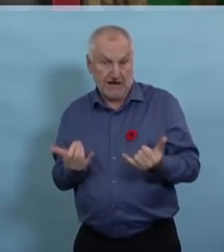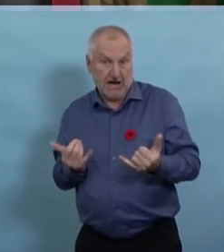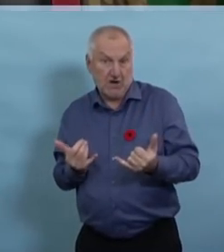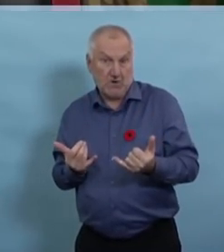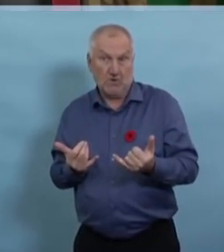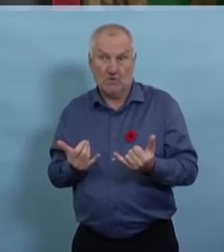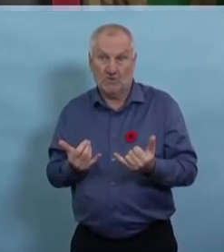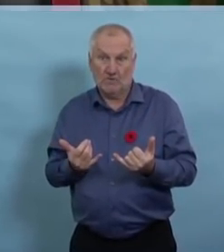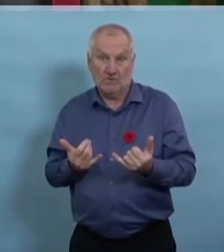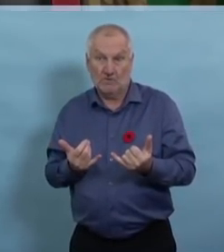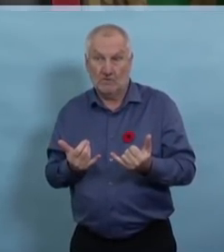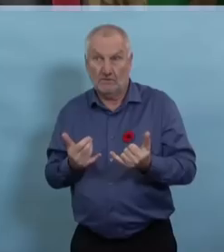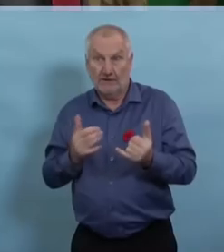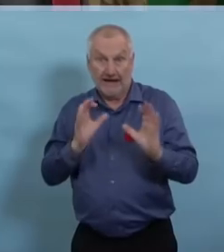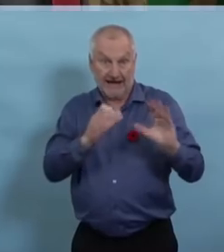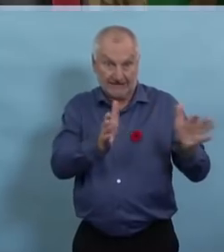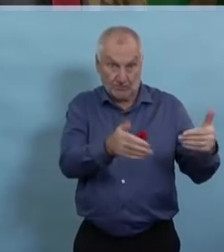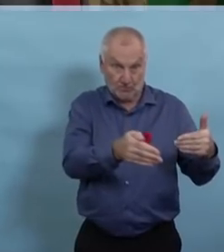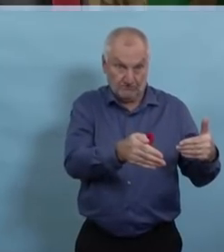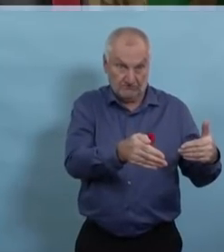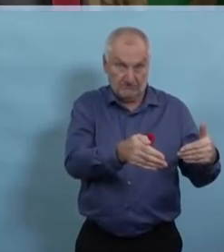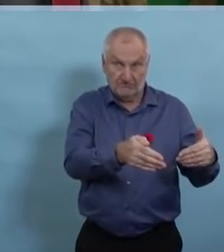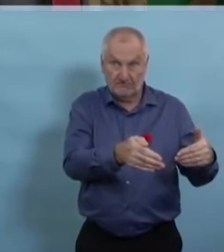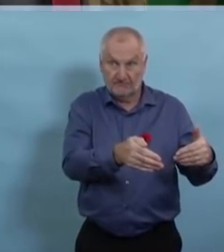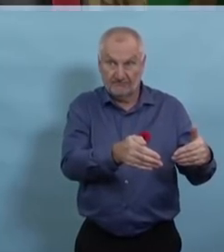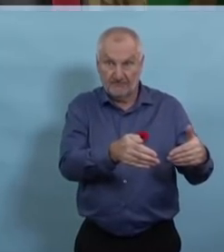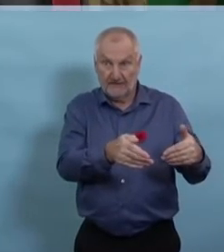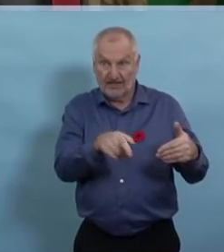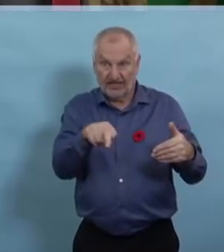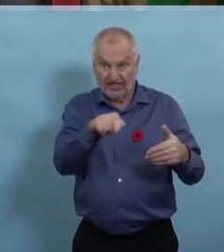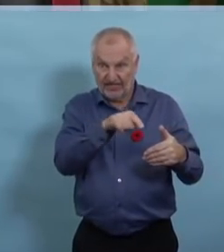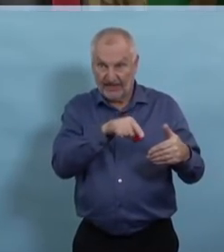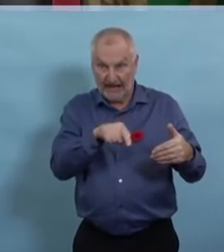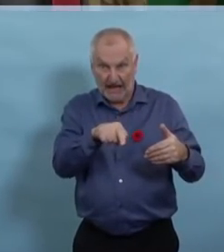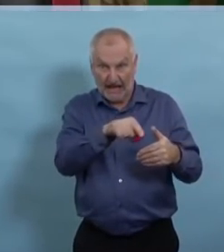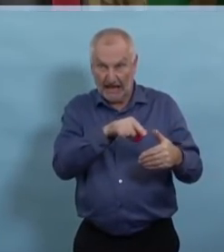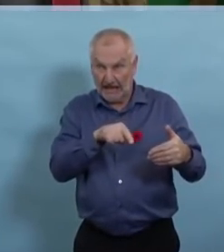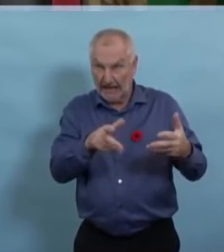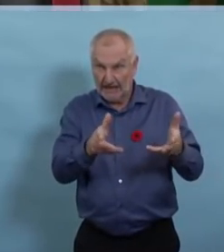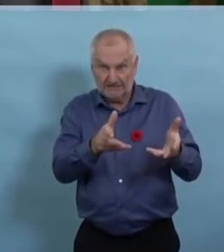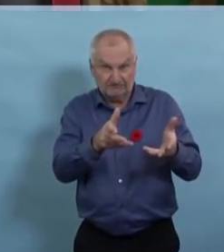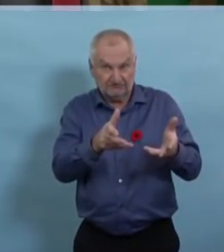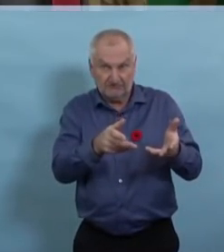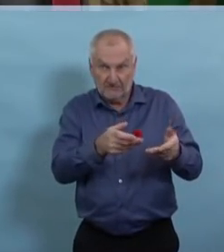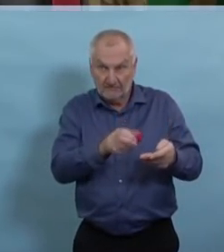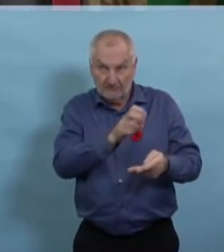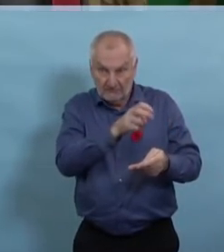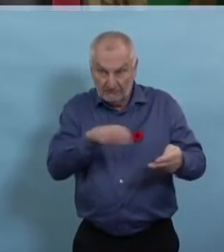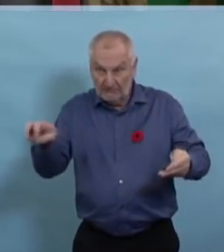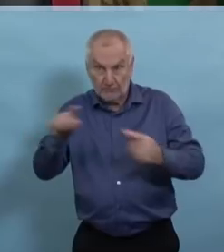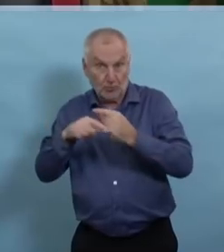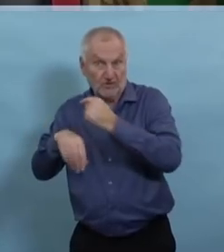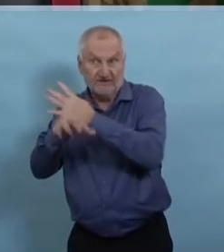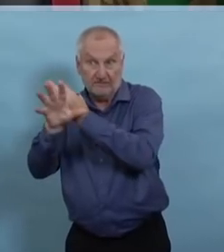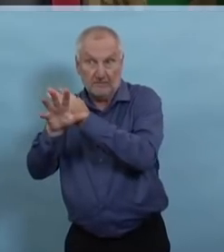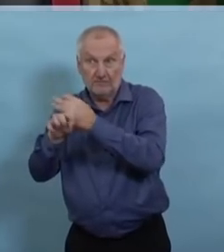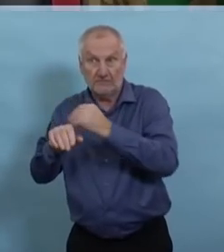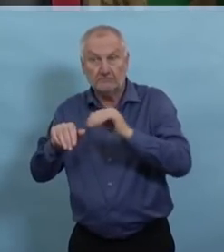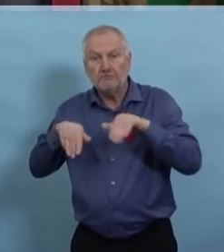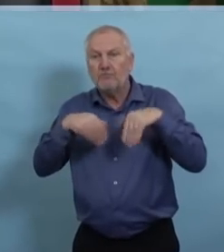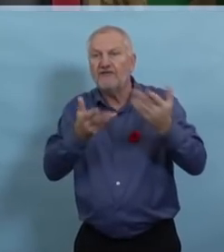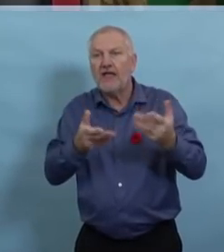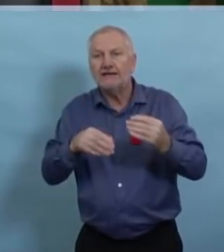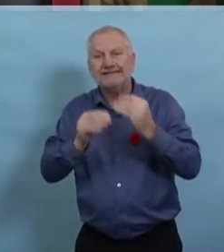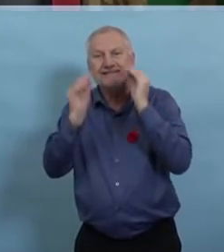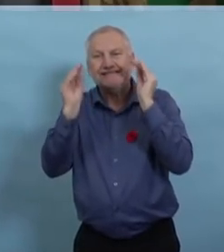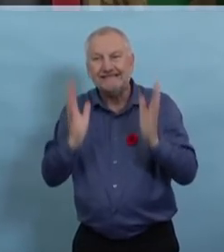kids out of the classrooms per se, but to really find a way of supporting the teachers in building up their toolkit and also the